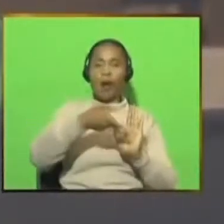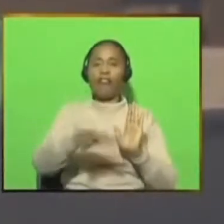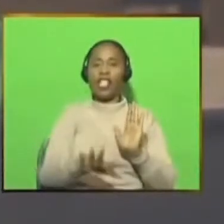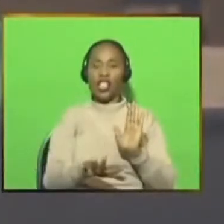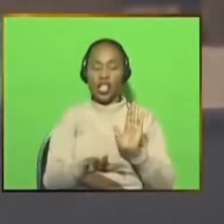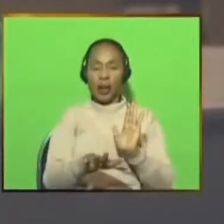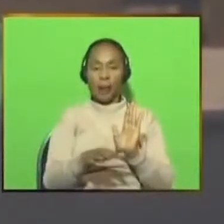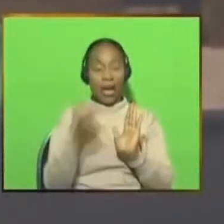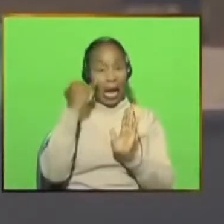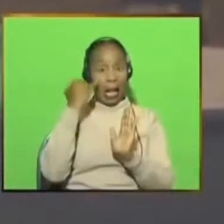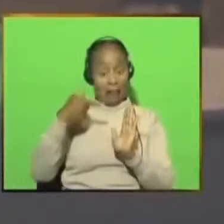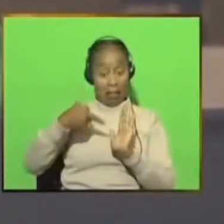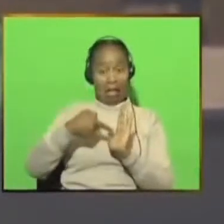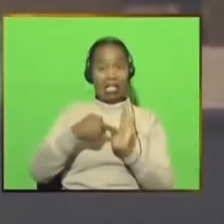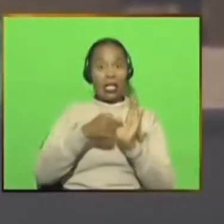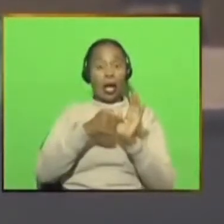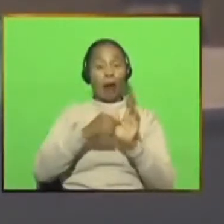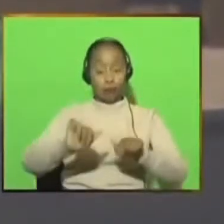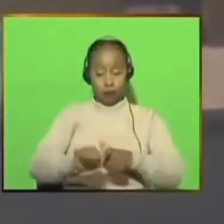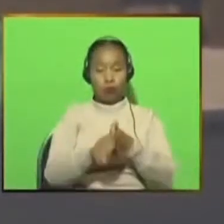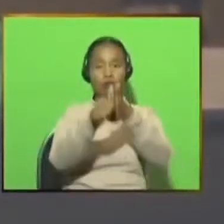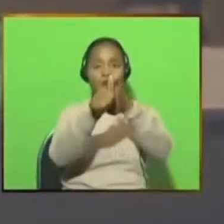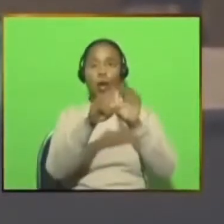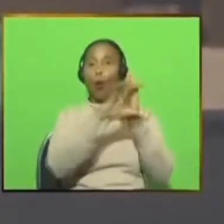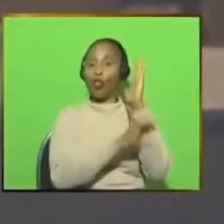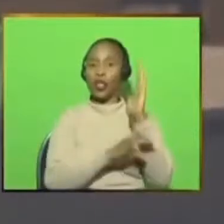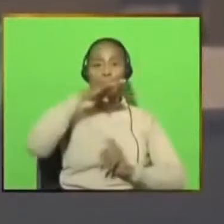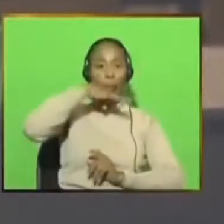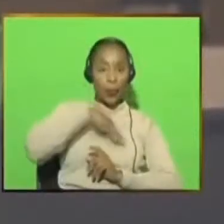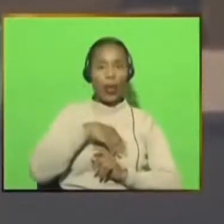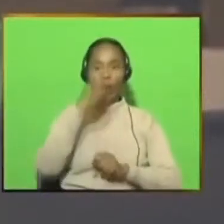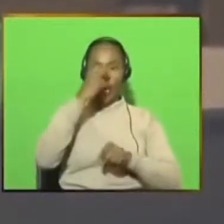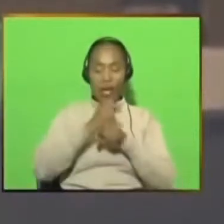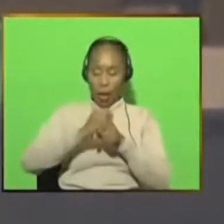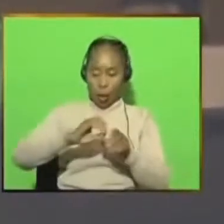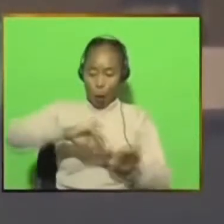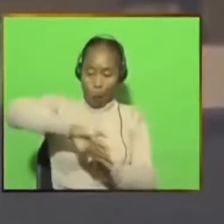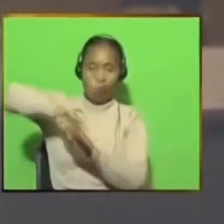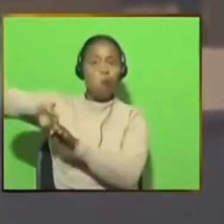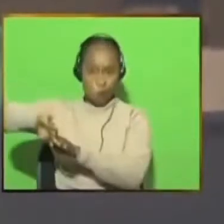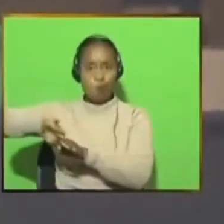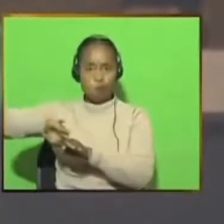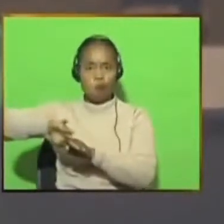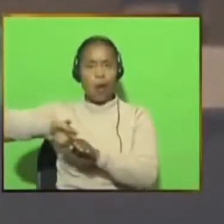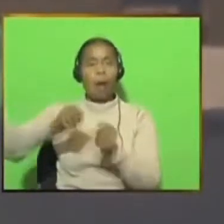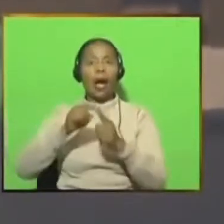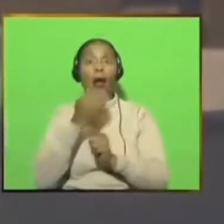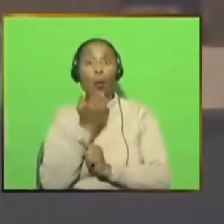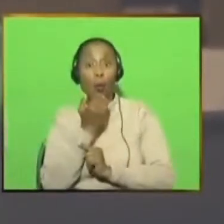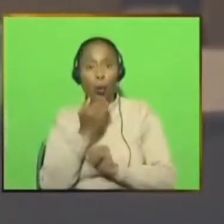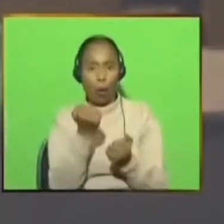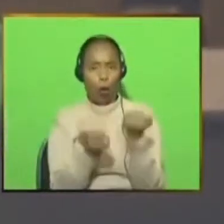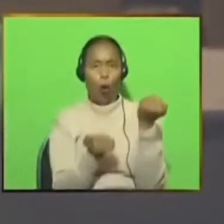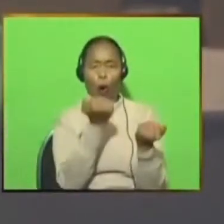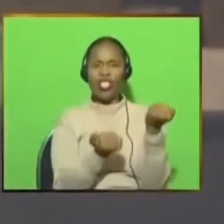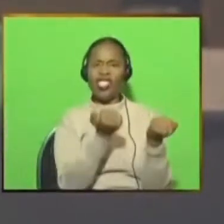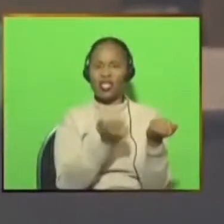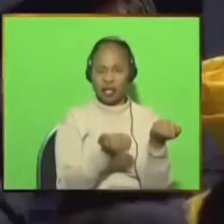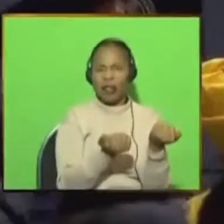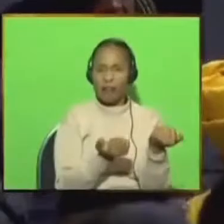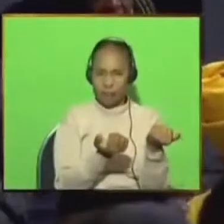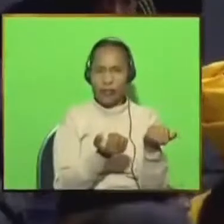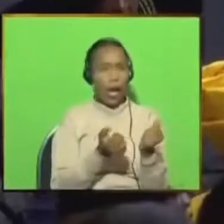it's unconstitutional, it would have to be set aside by a competent court. No.